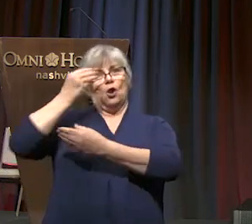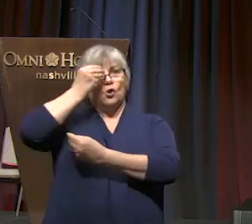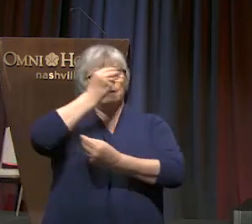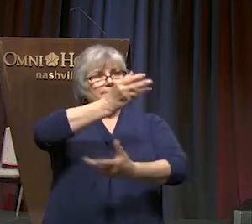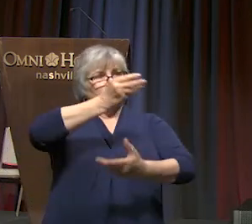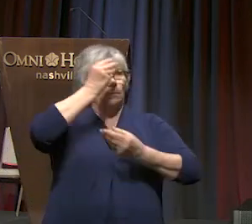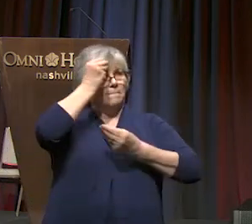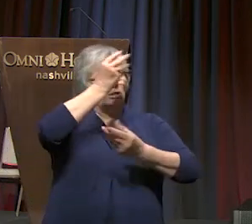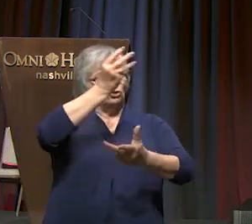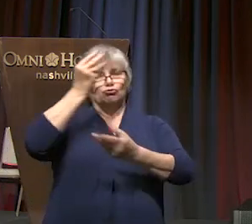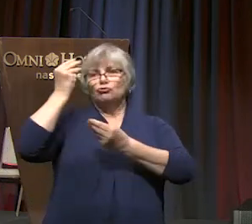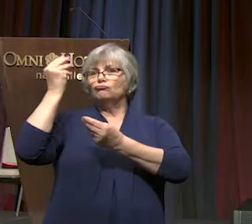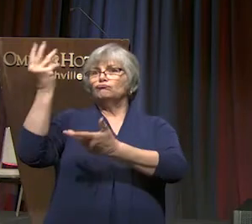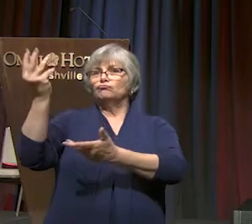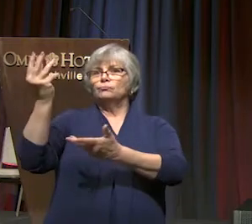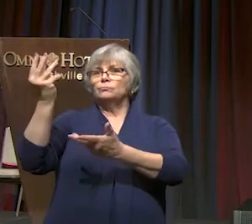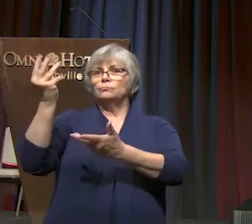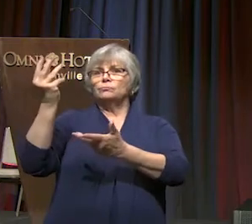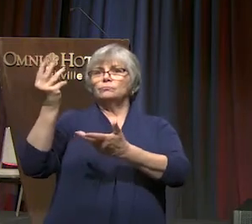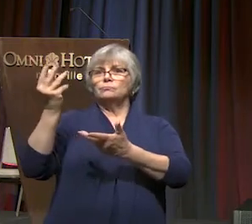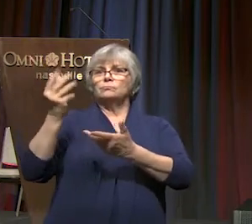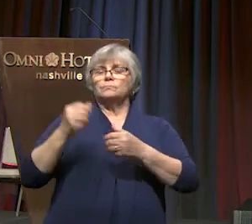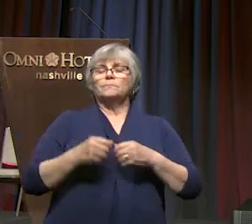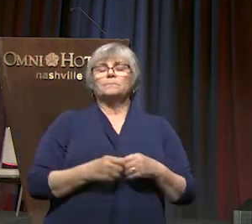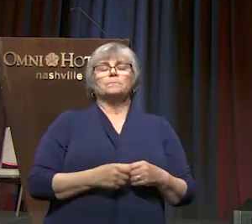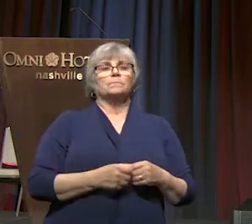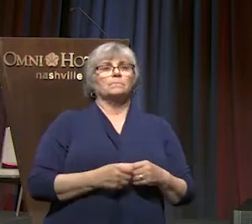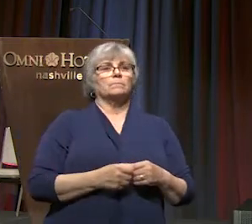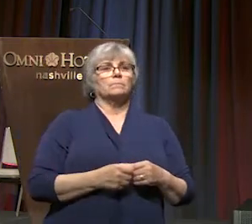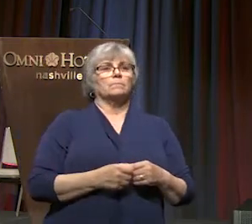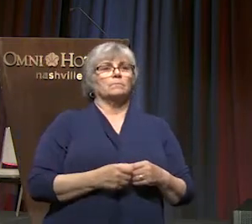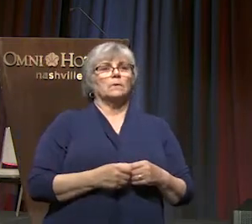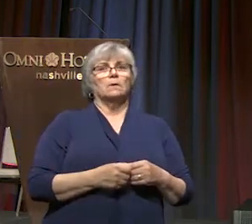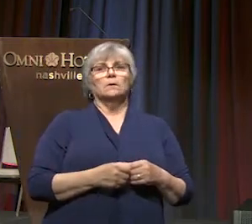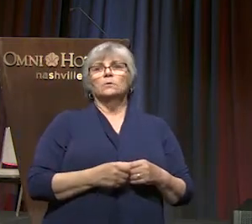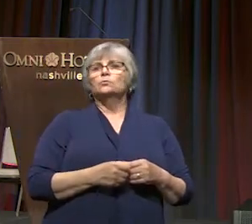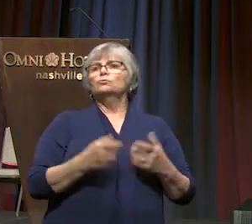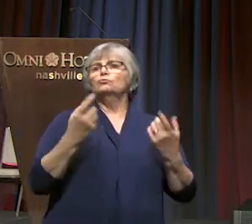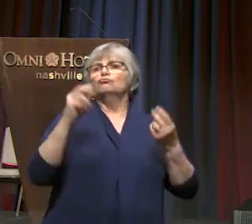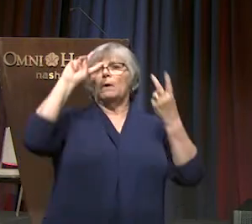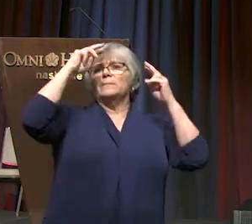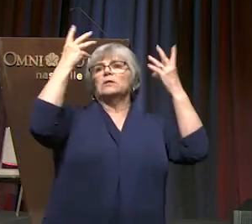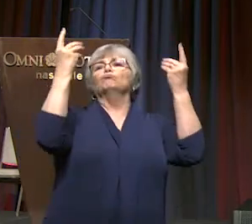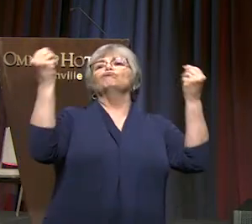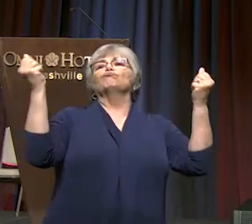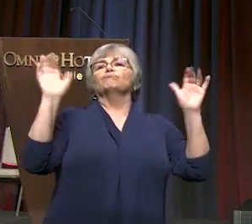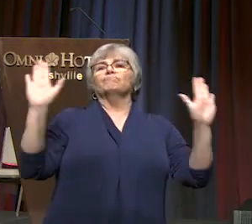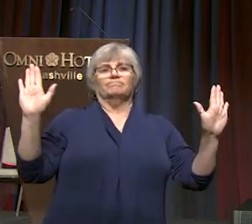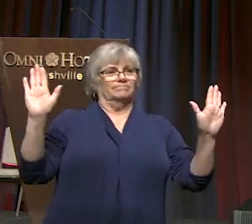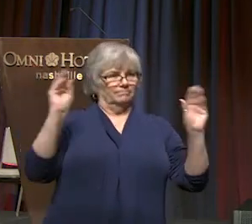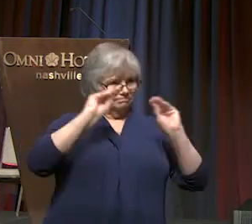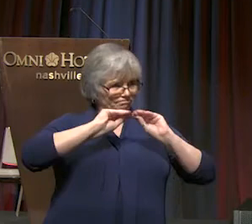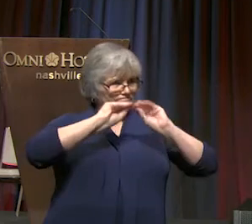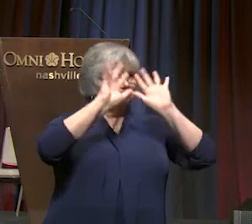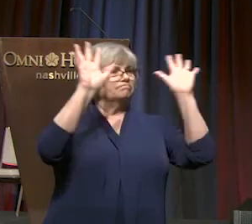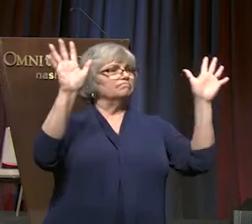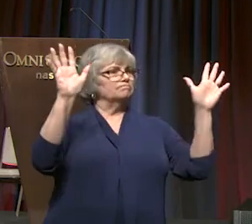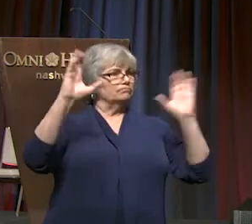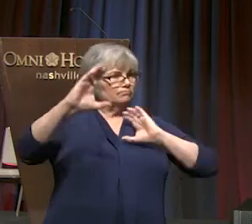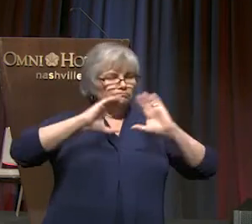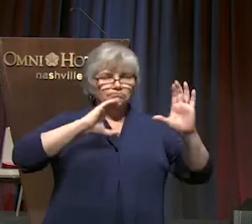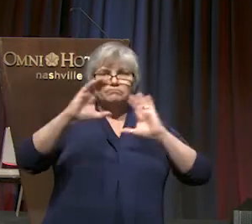information to dismiss misunderstanding. This is very